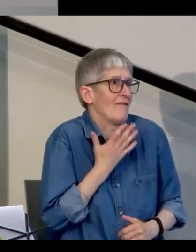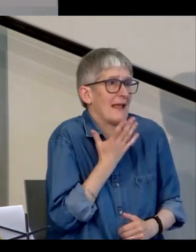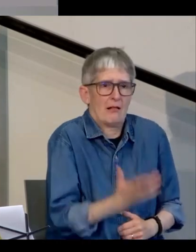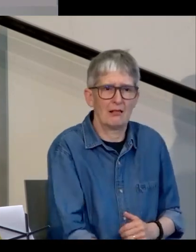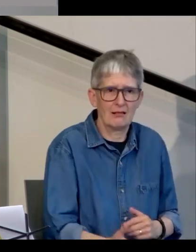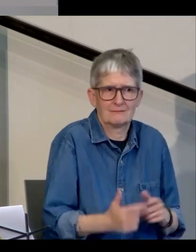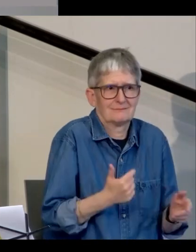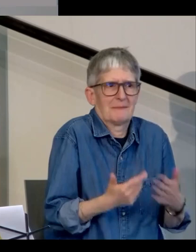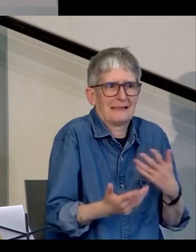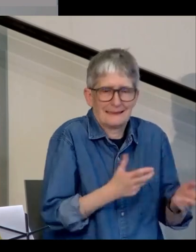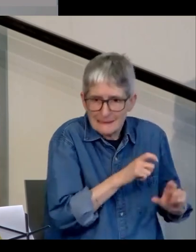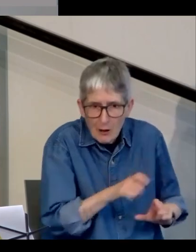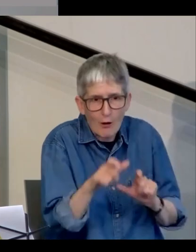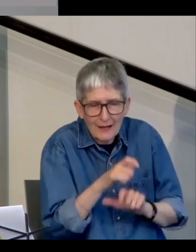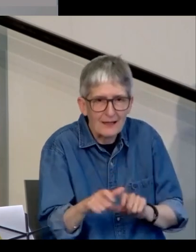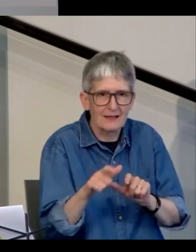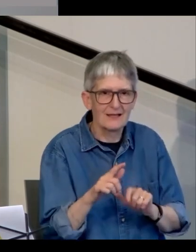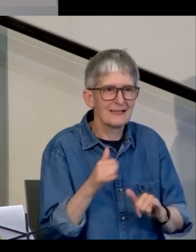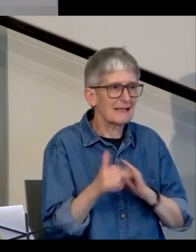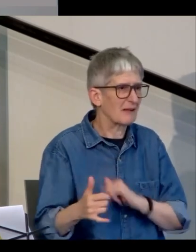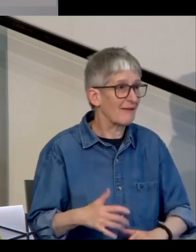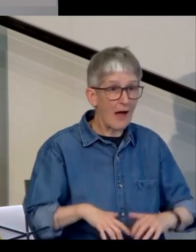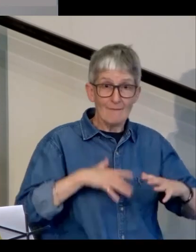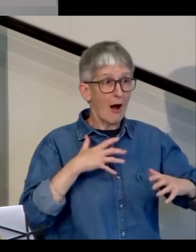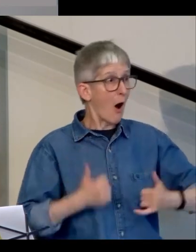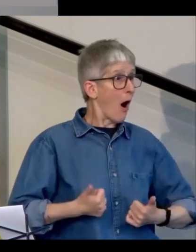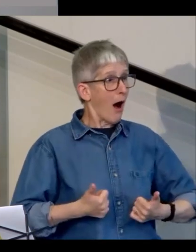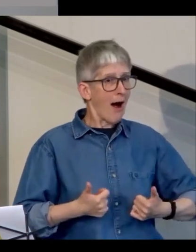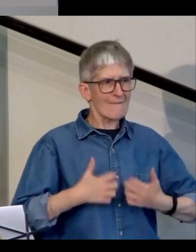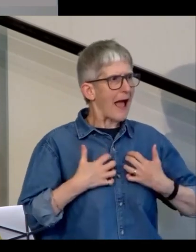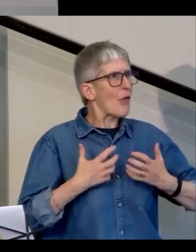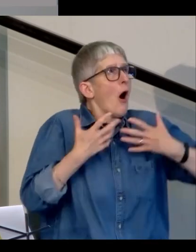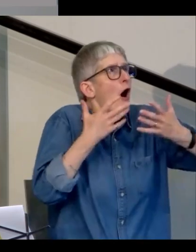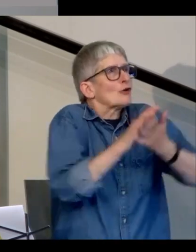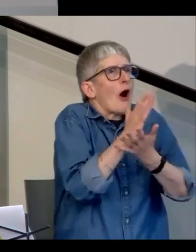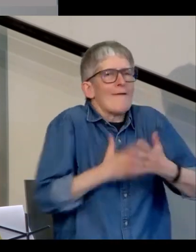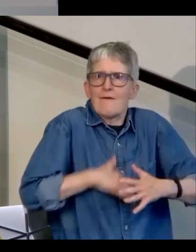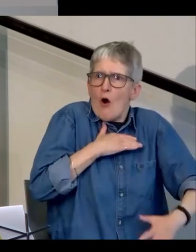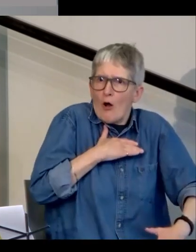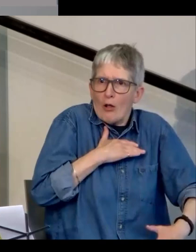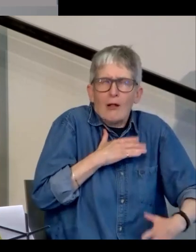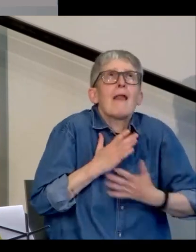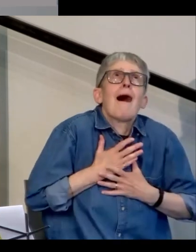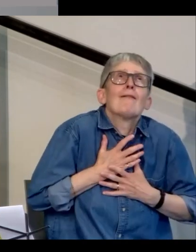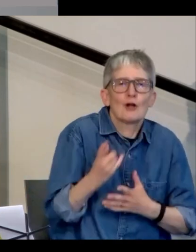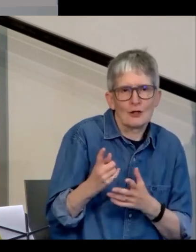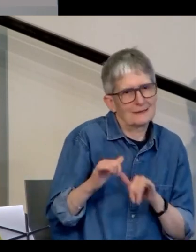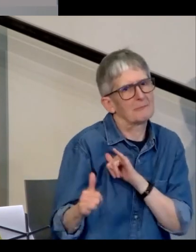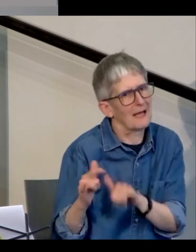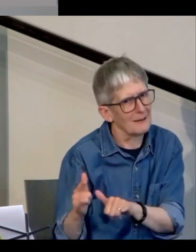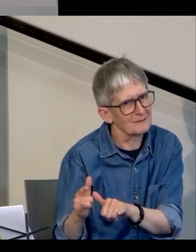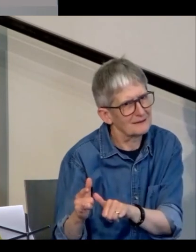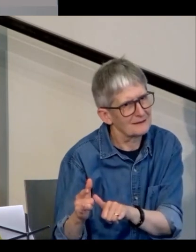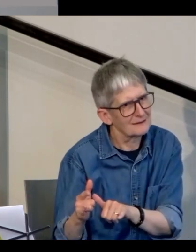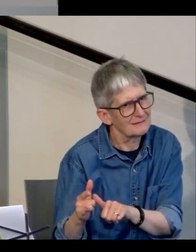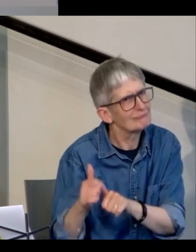it. Yes, we sometimes feel full of faith and joy and love for God, and setting aside